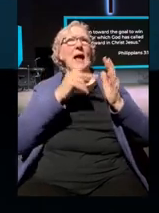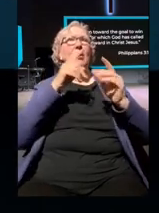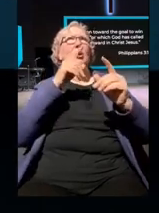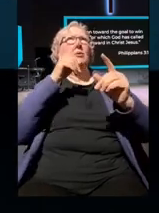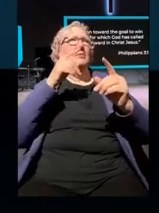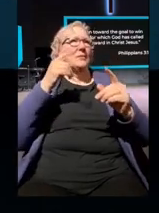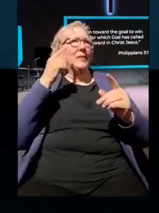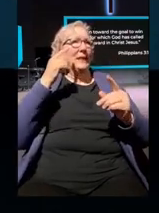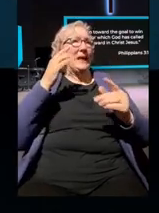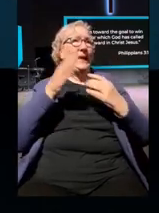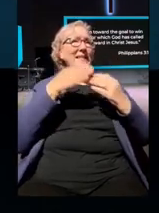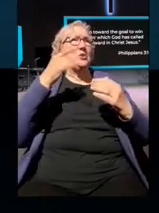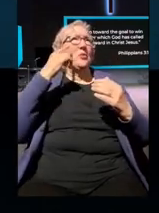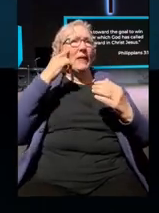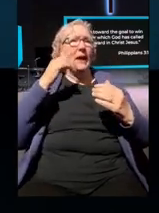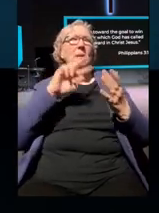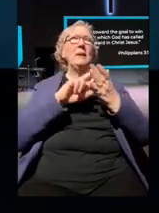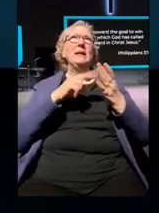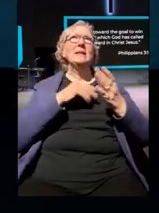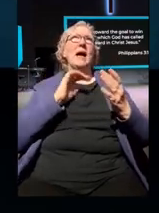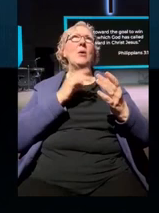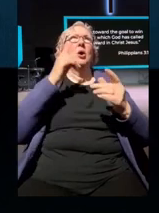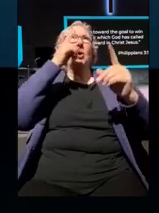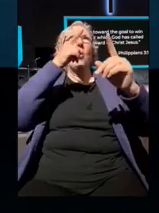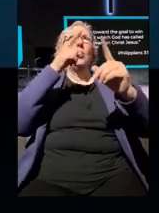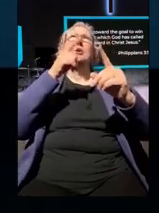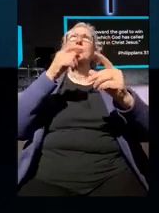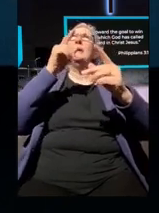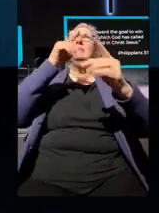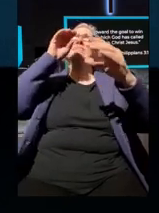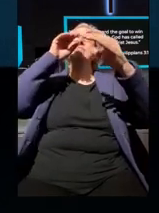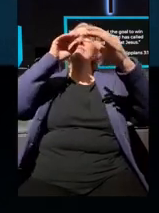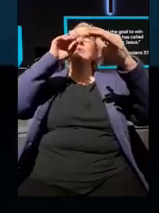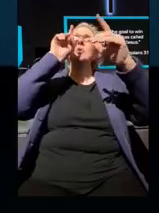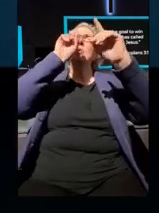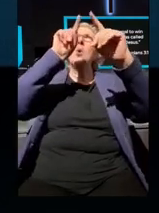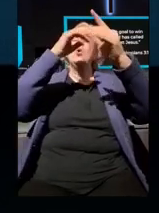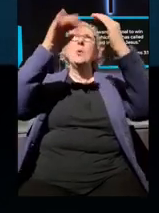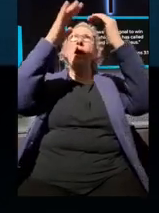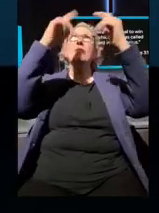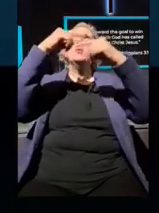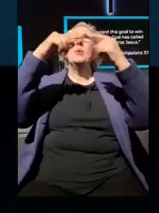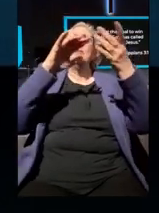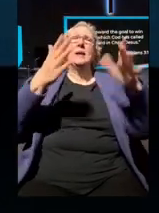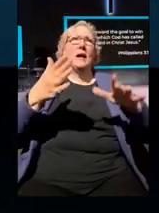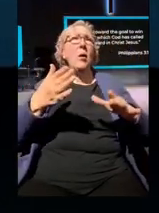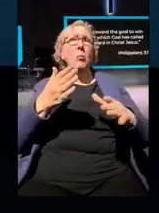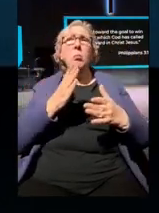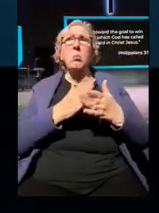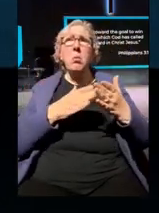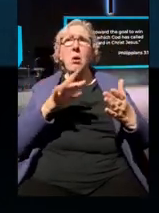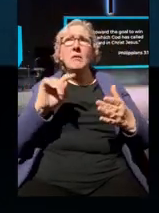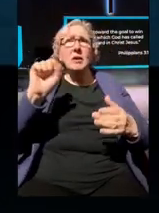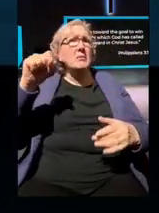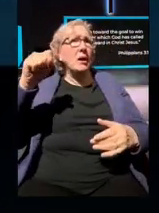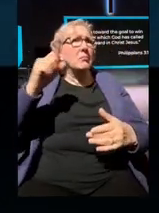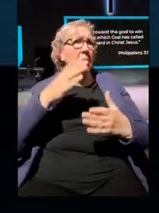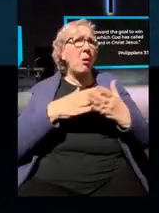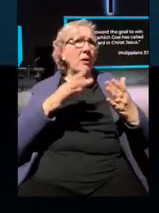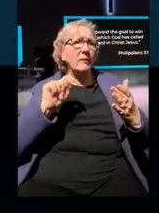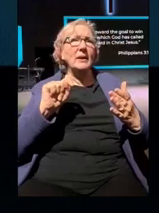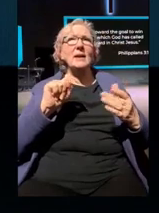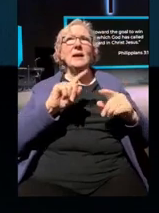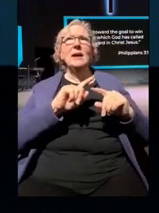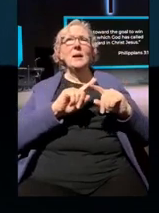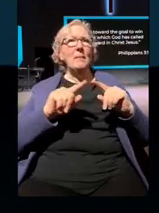heaven after we die. And that is part of it. That is part of it. But we're going to miss out on